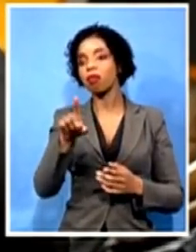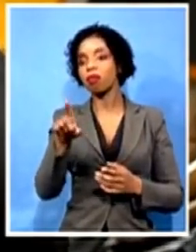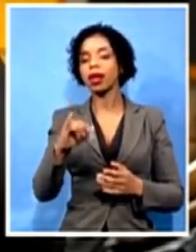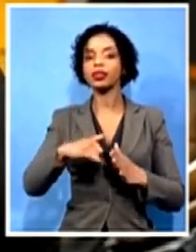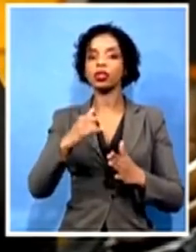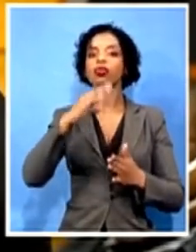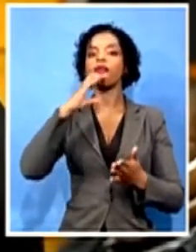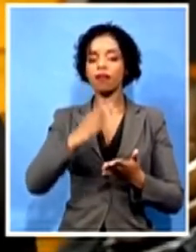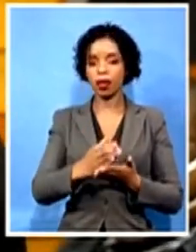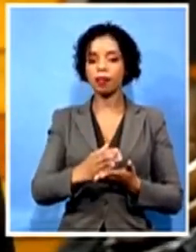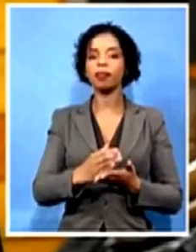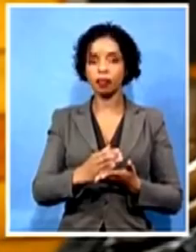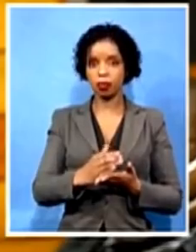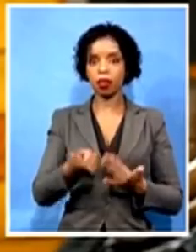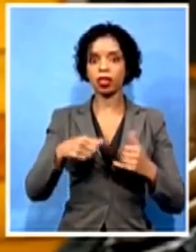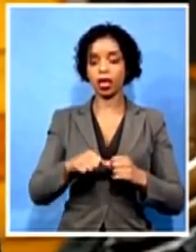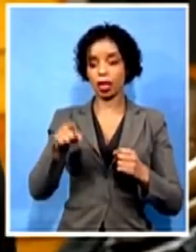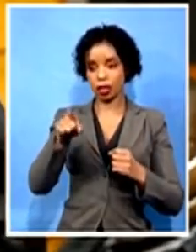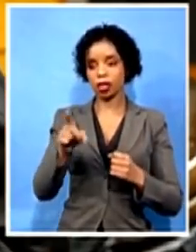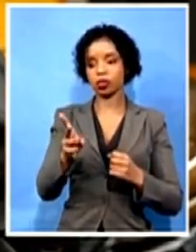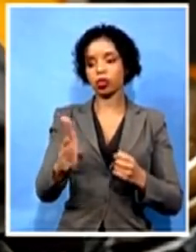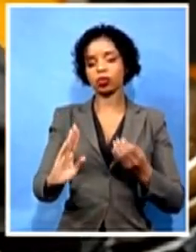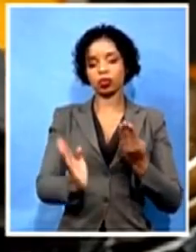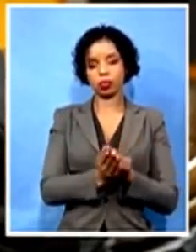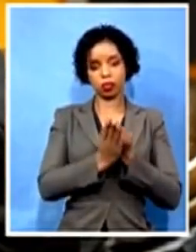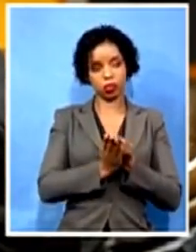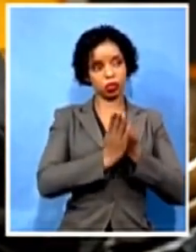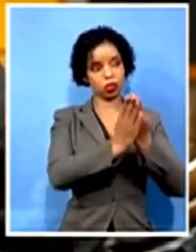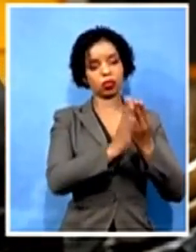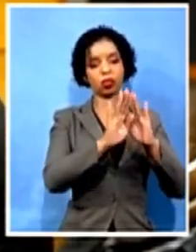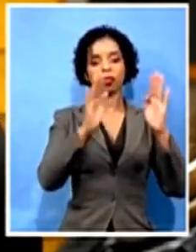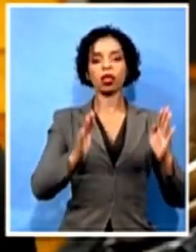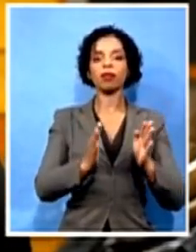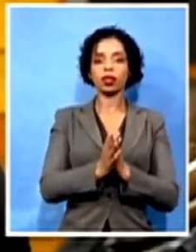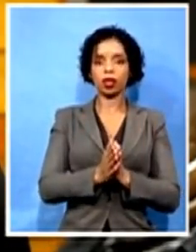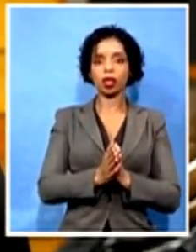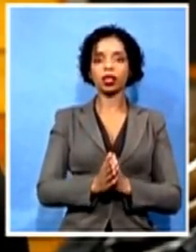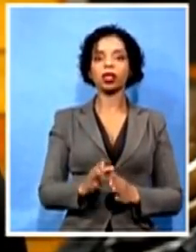well, confirming it was reported on the 22nd of August 2019.